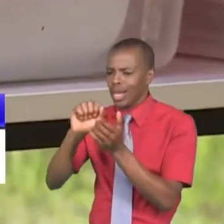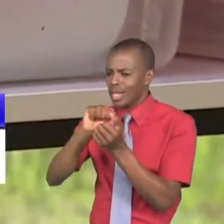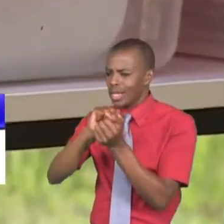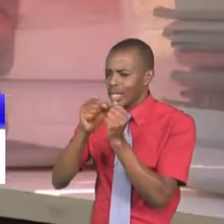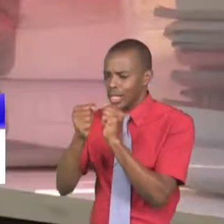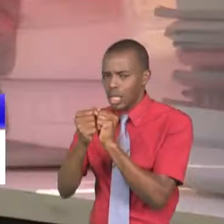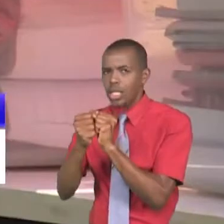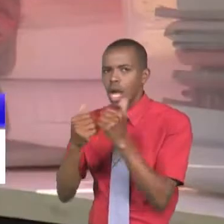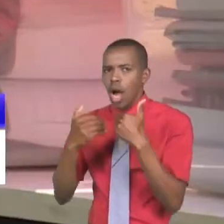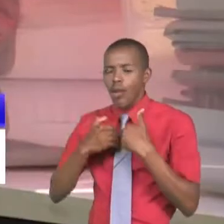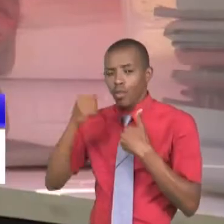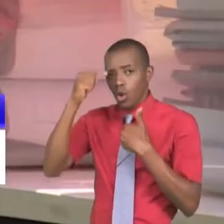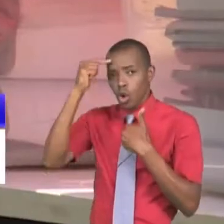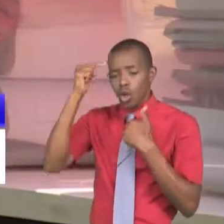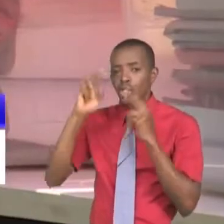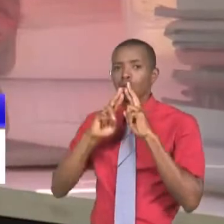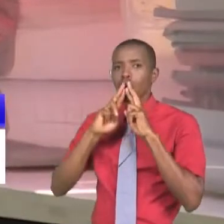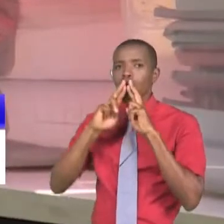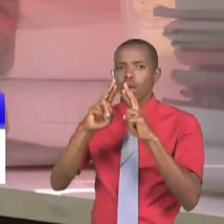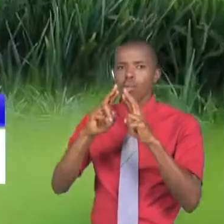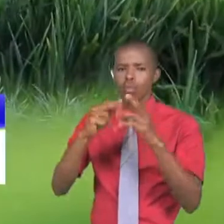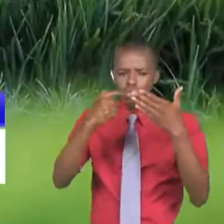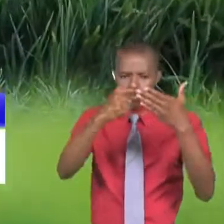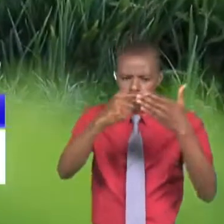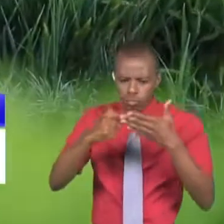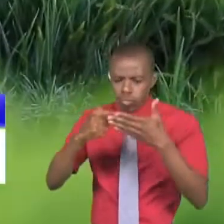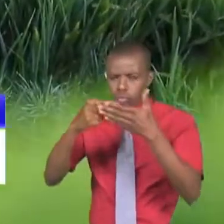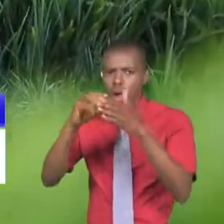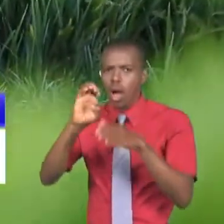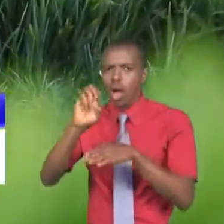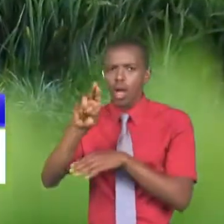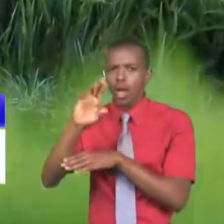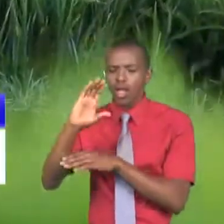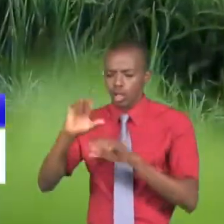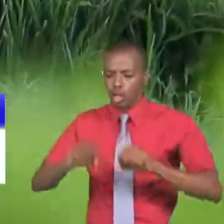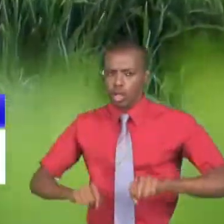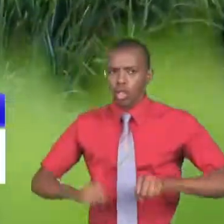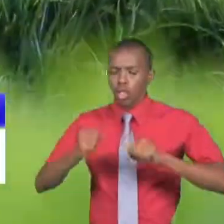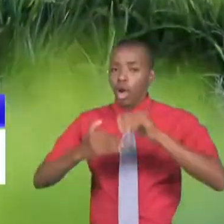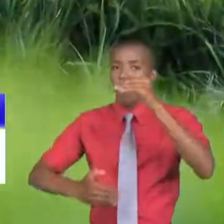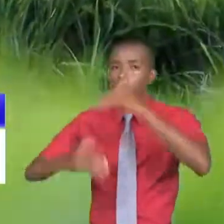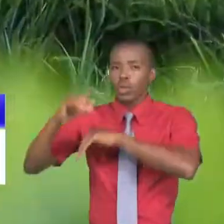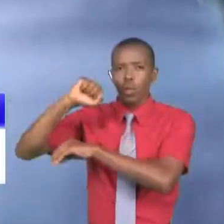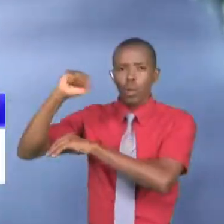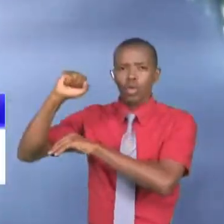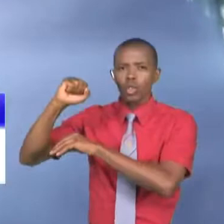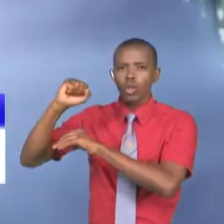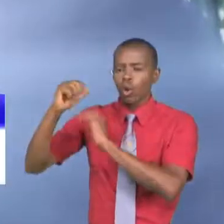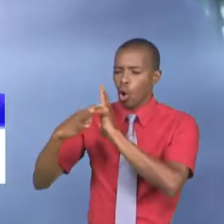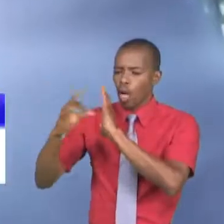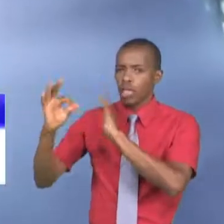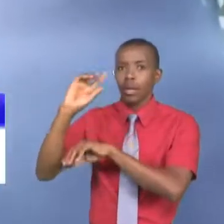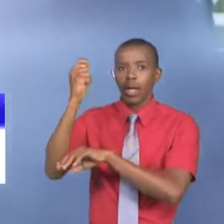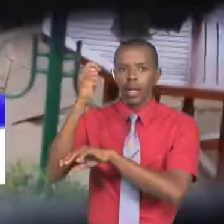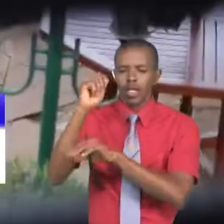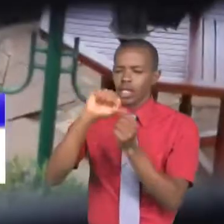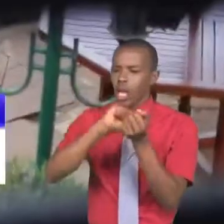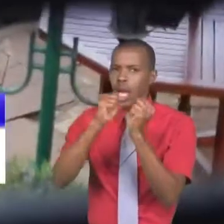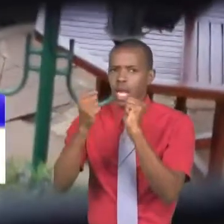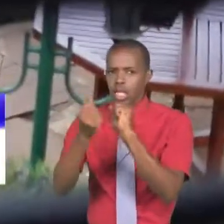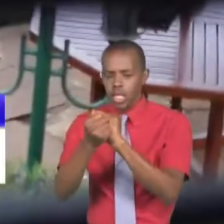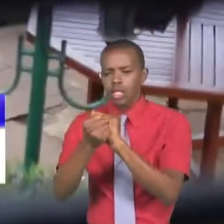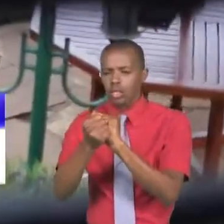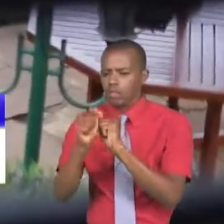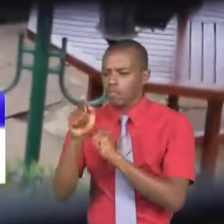the original report. And my conversation with Eric Wanjohi, the chairperson of Professional Political Analyst in Kenya, the change was